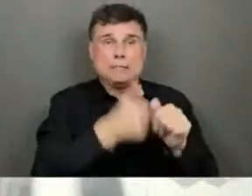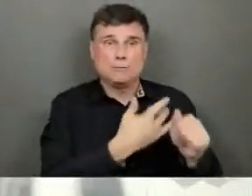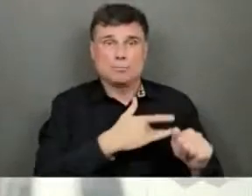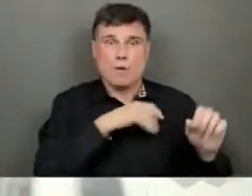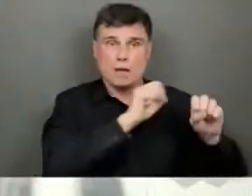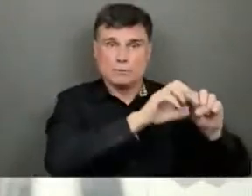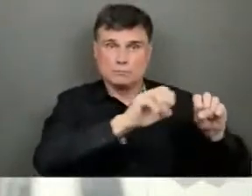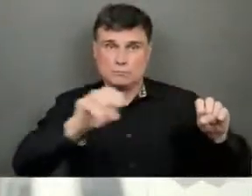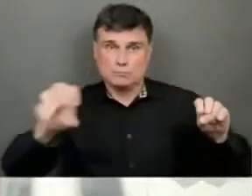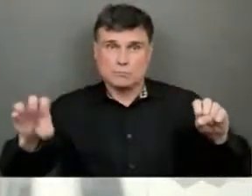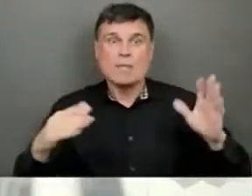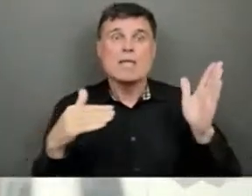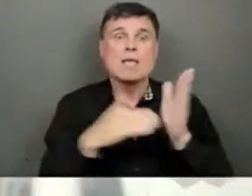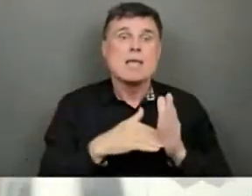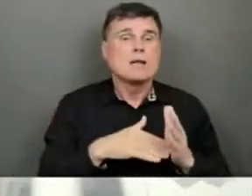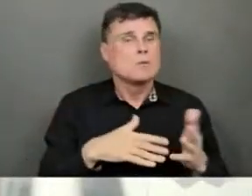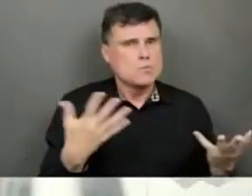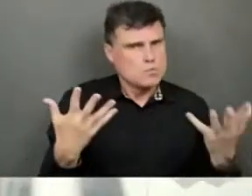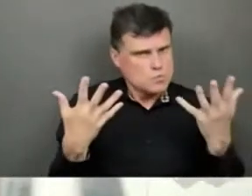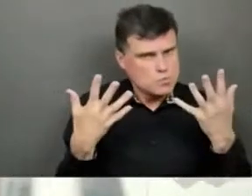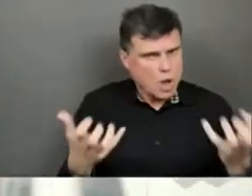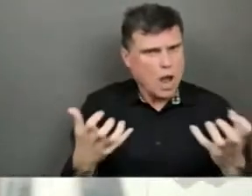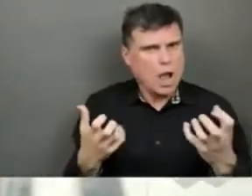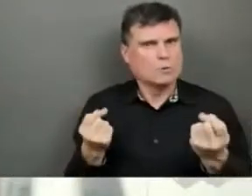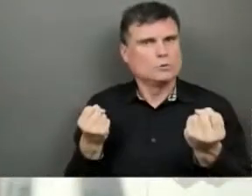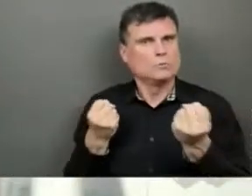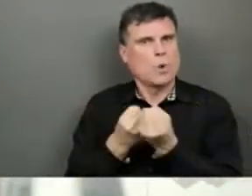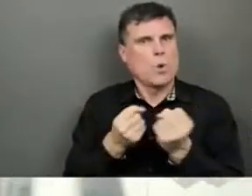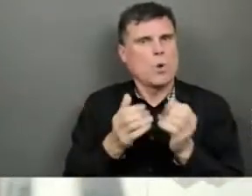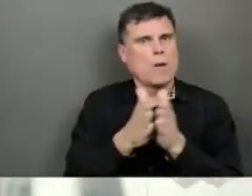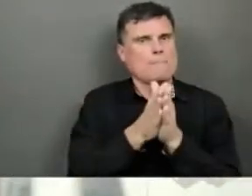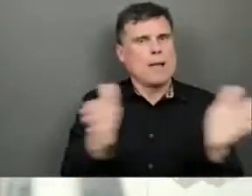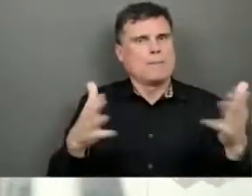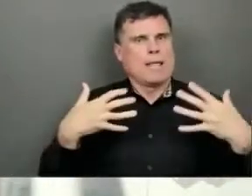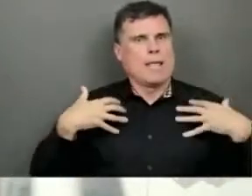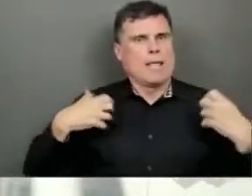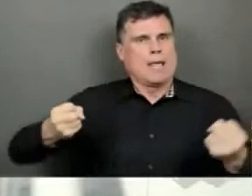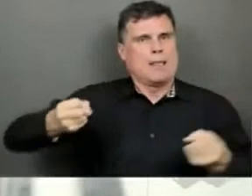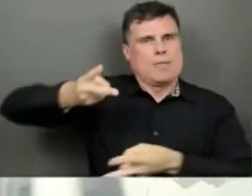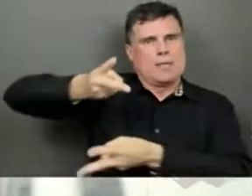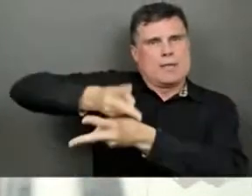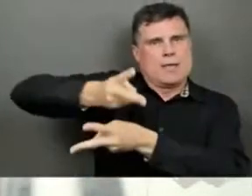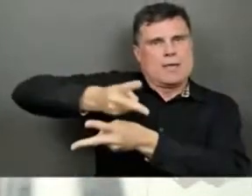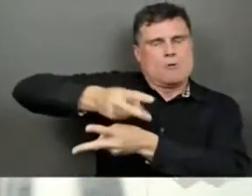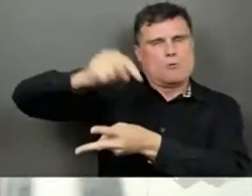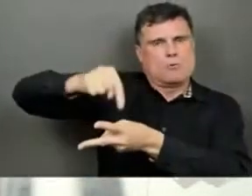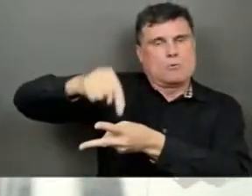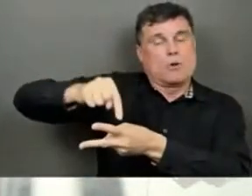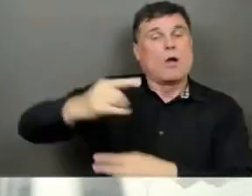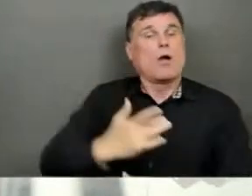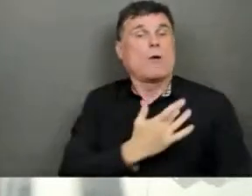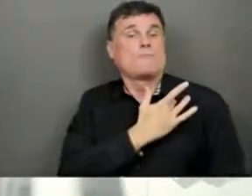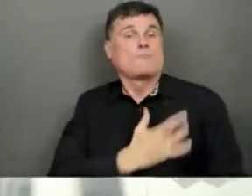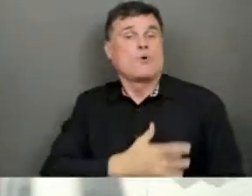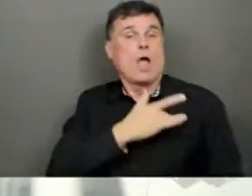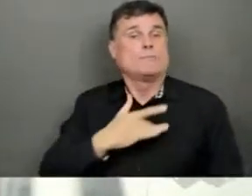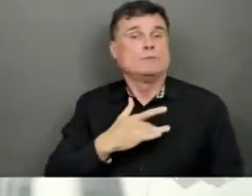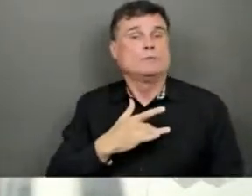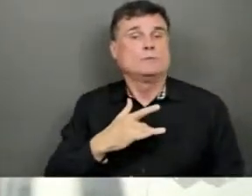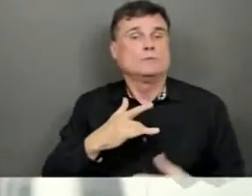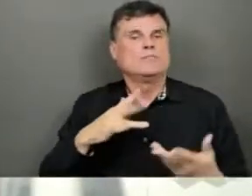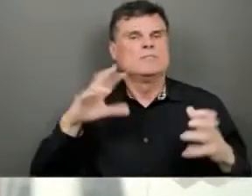reaffirming the commitment to publicly funded healthcare and announced the deductions for the provinces related to